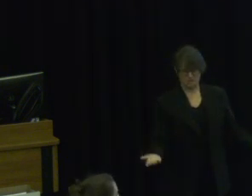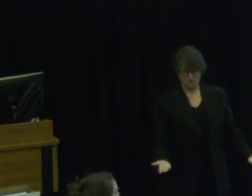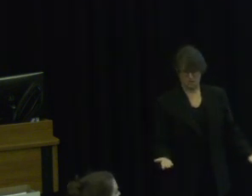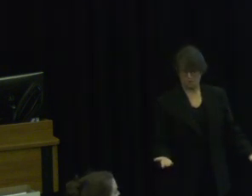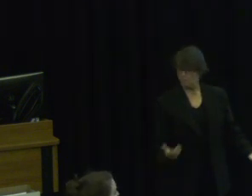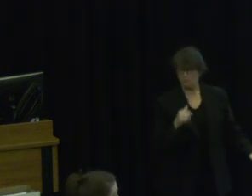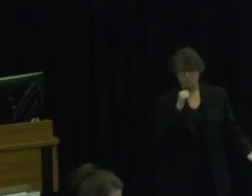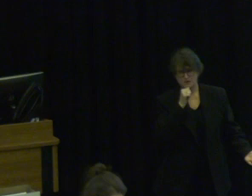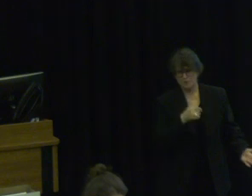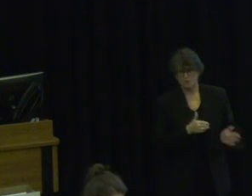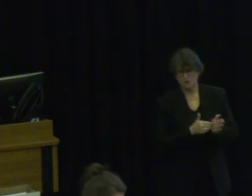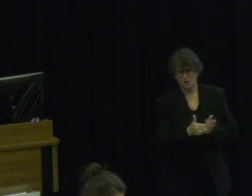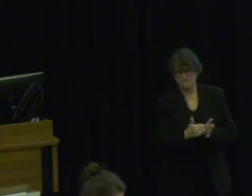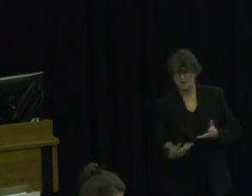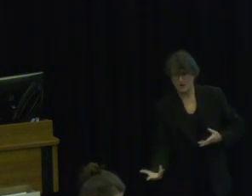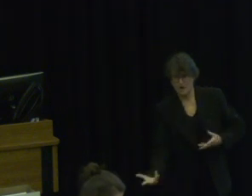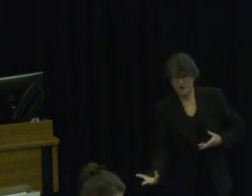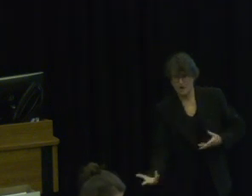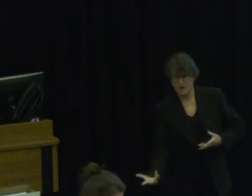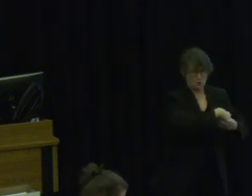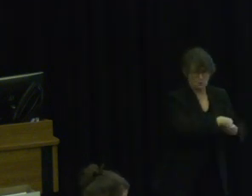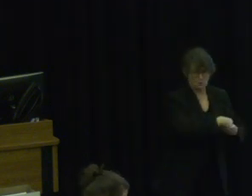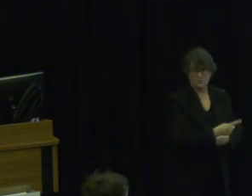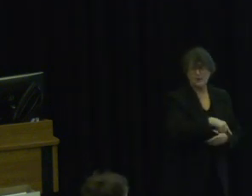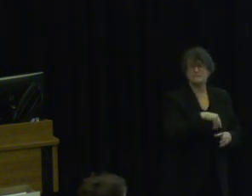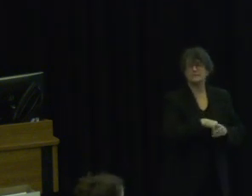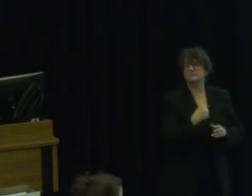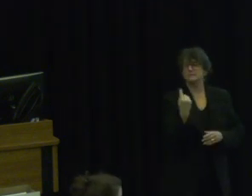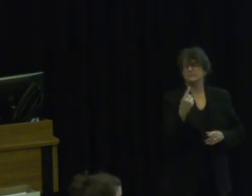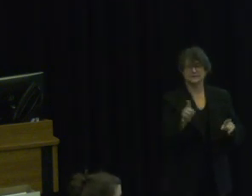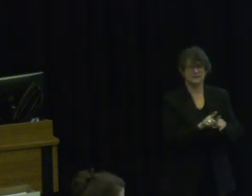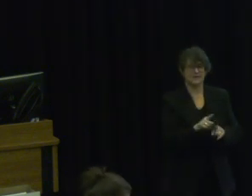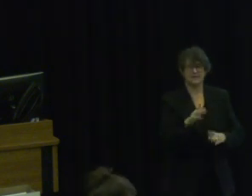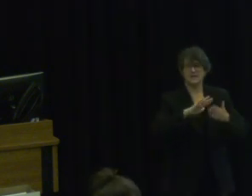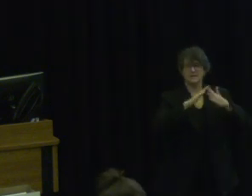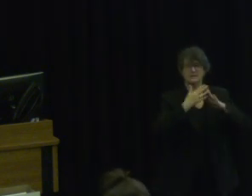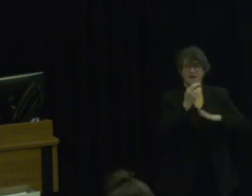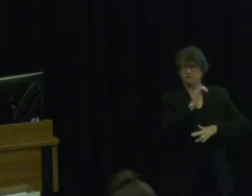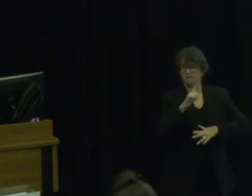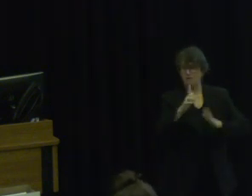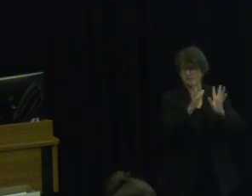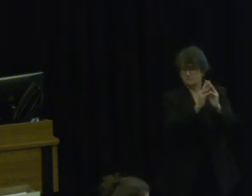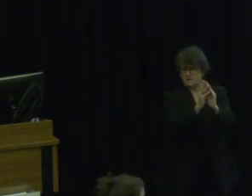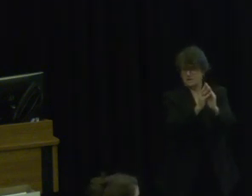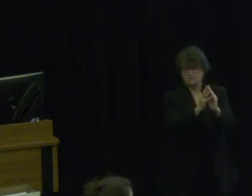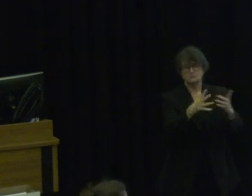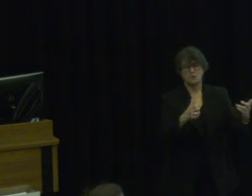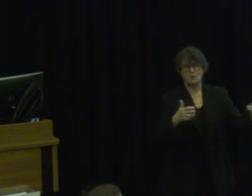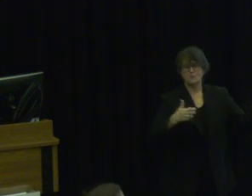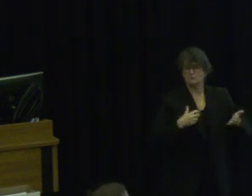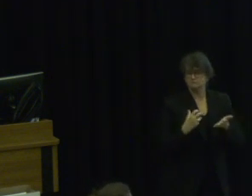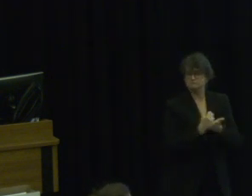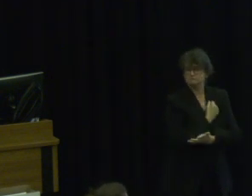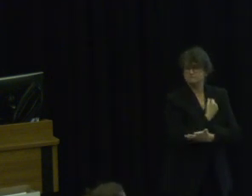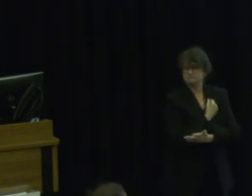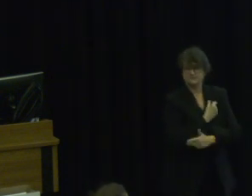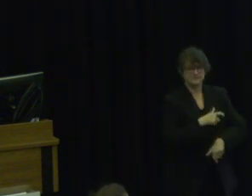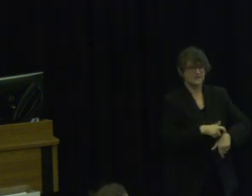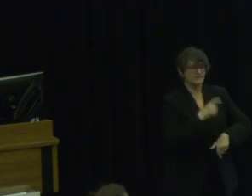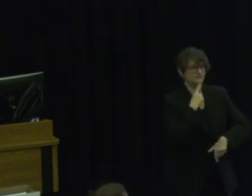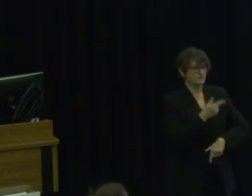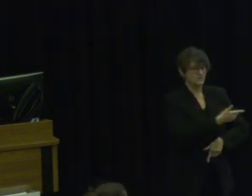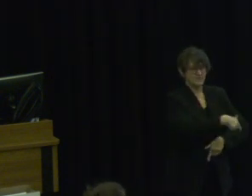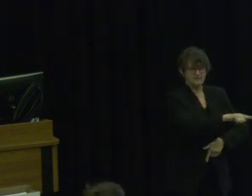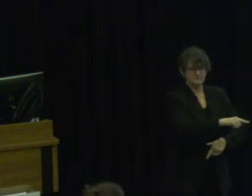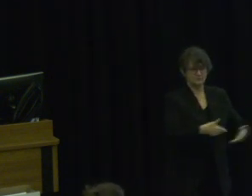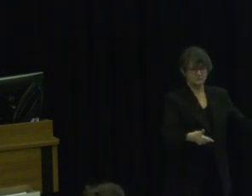Visitors directly into something like a town hall meeting. And so I wanted to take some time for us to have them introduce